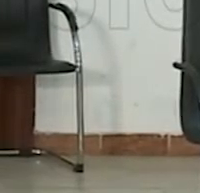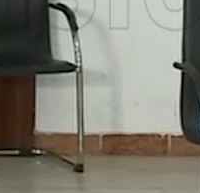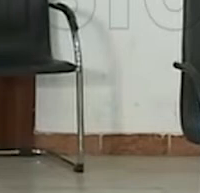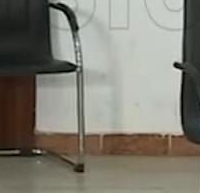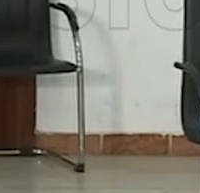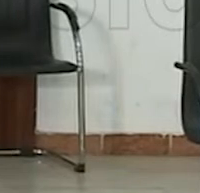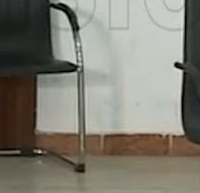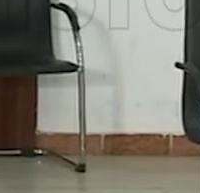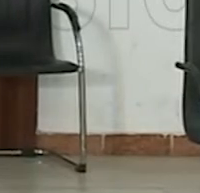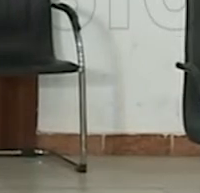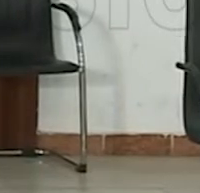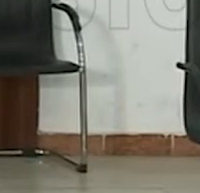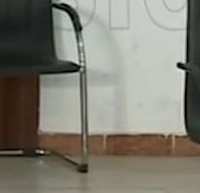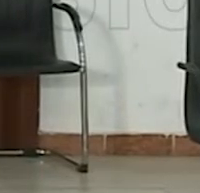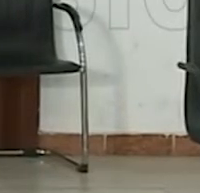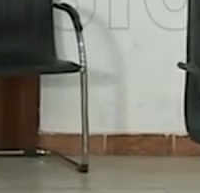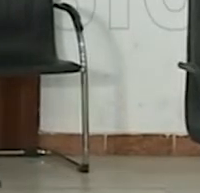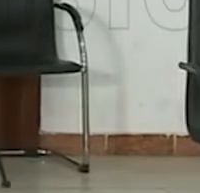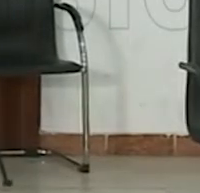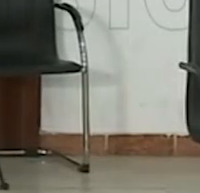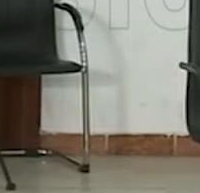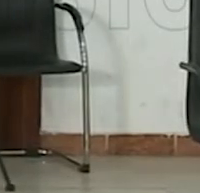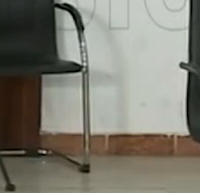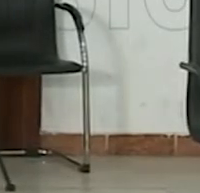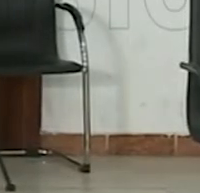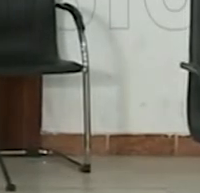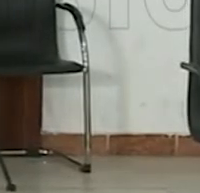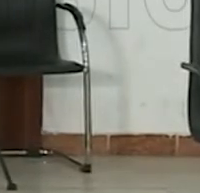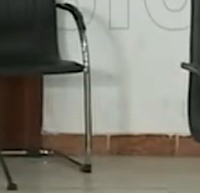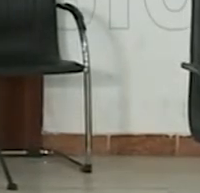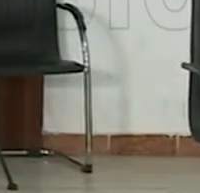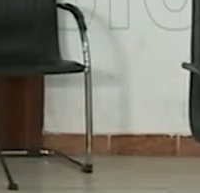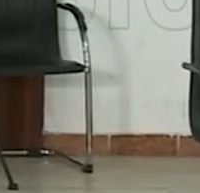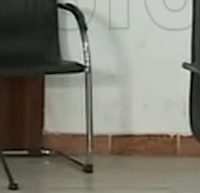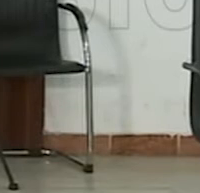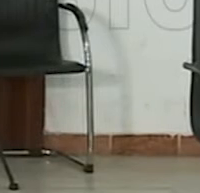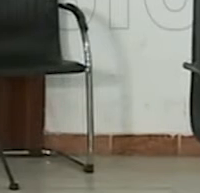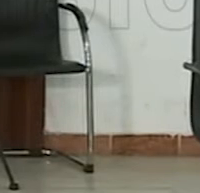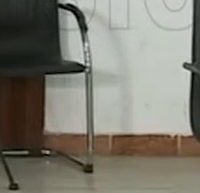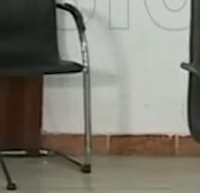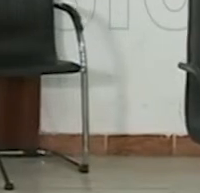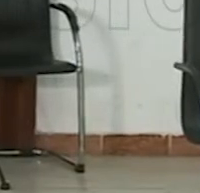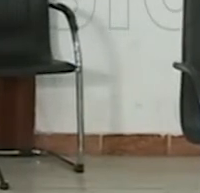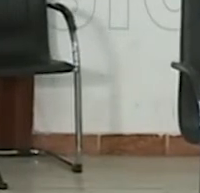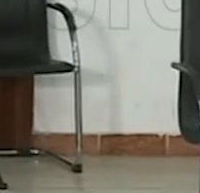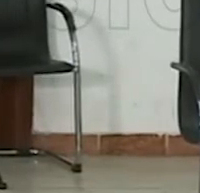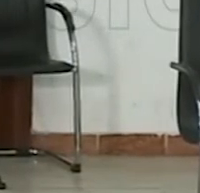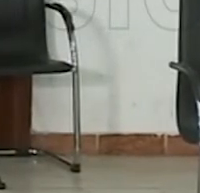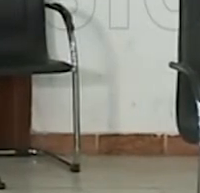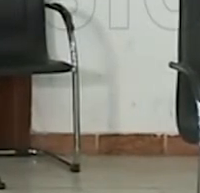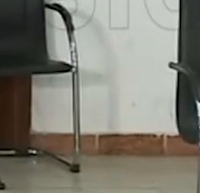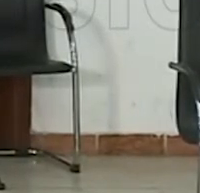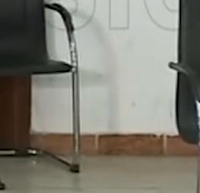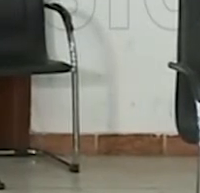your speech, sir. You talked about enforcement. And I can remember vividly that some of these extensions we've